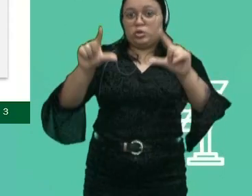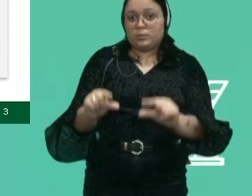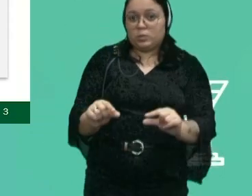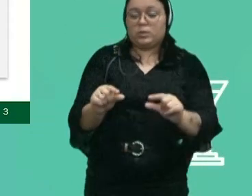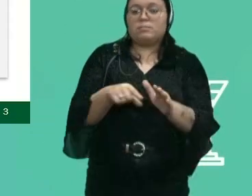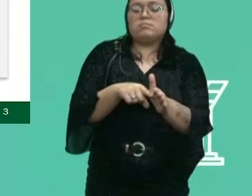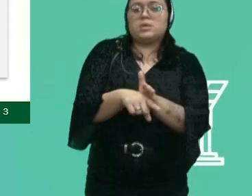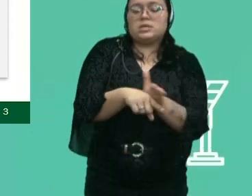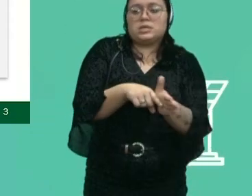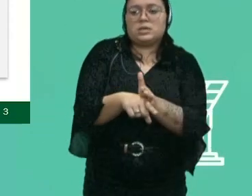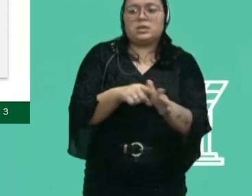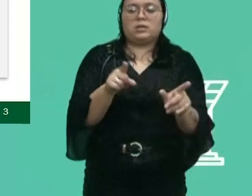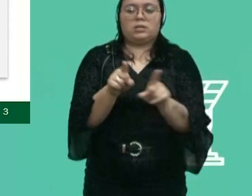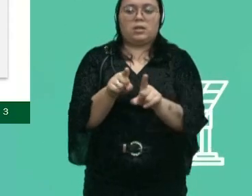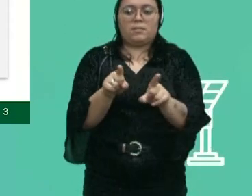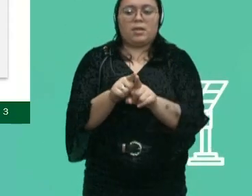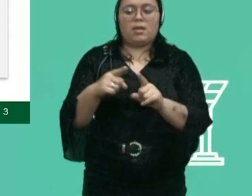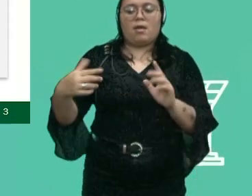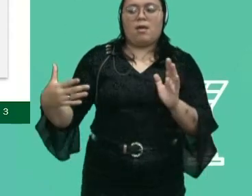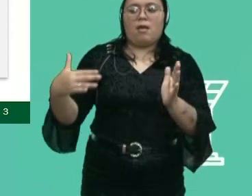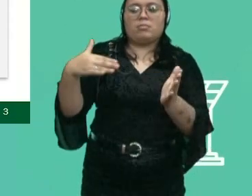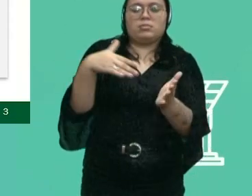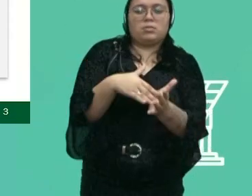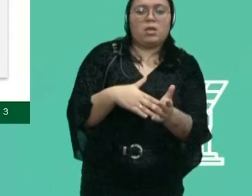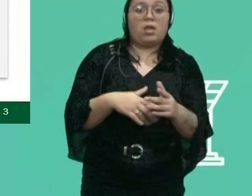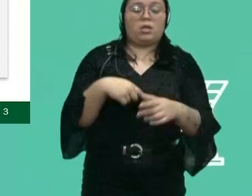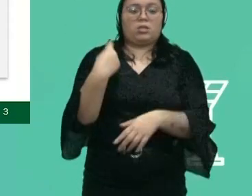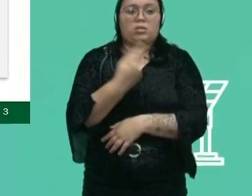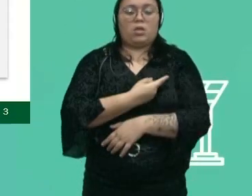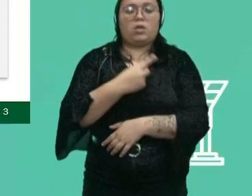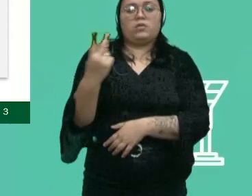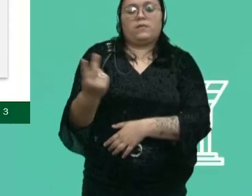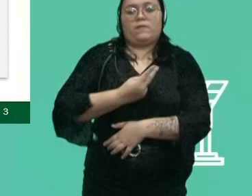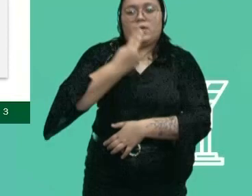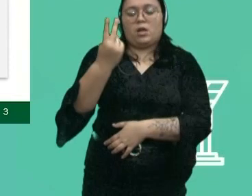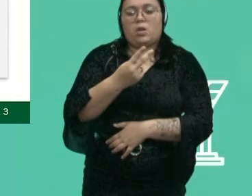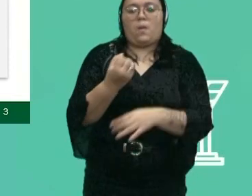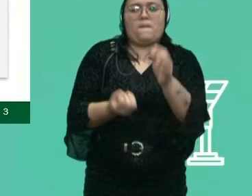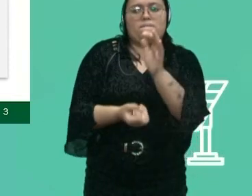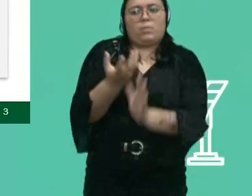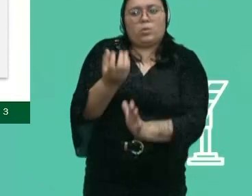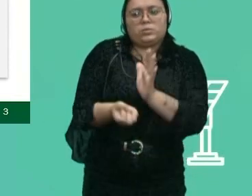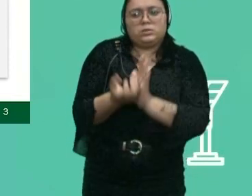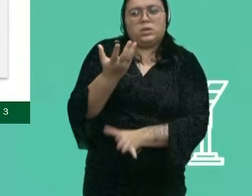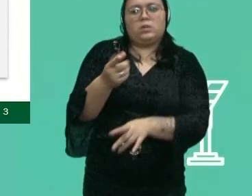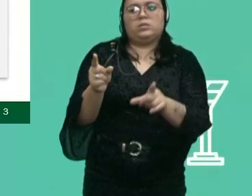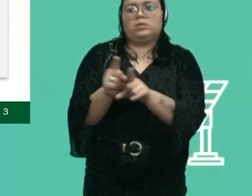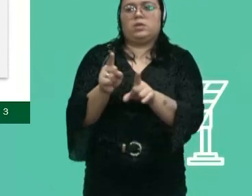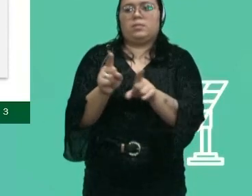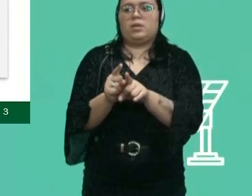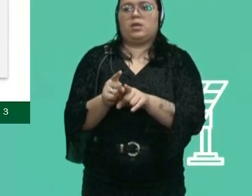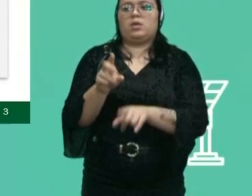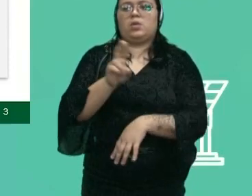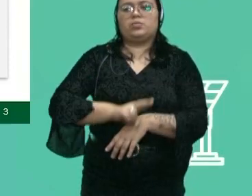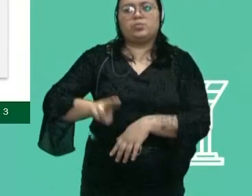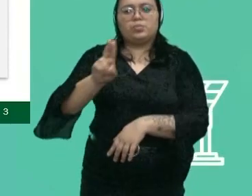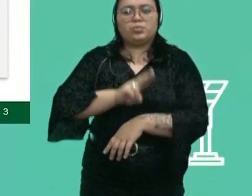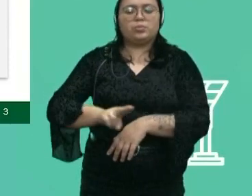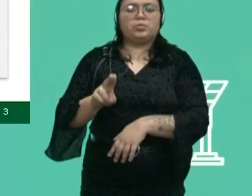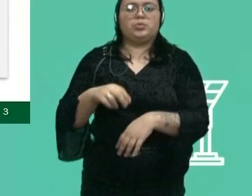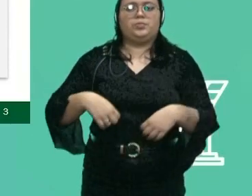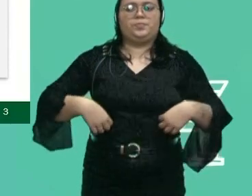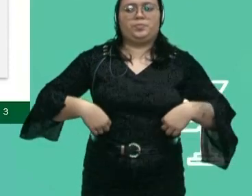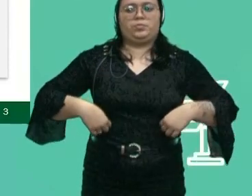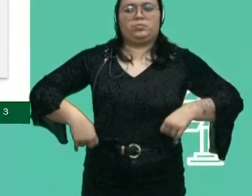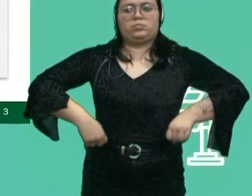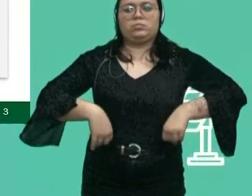multiple offices, the entire value chain from production, with all of the resources. This image depicts our H2 at scale